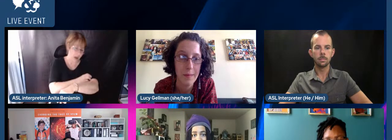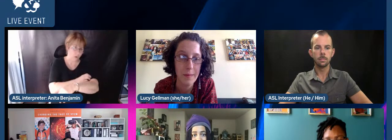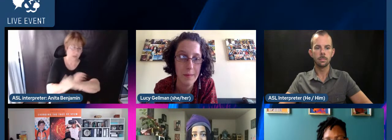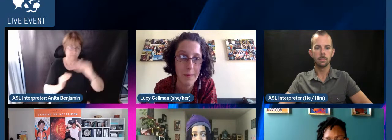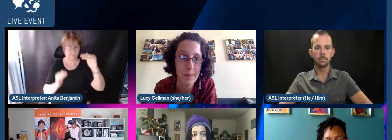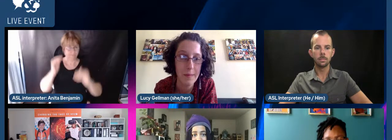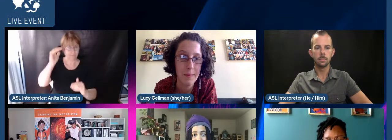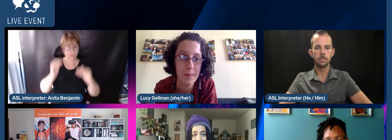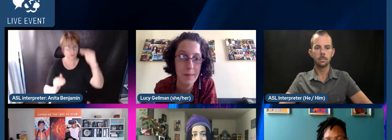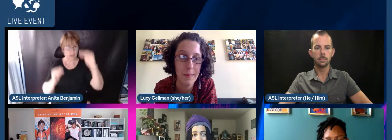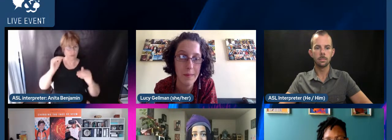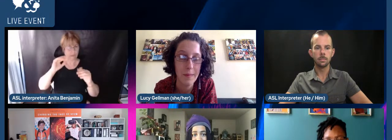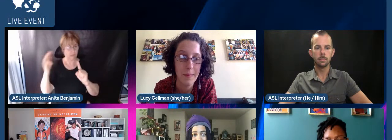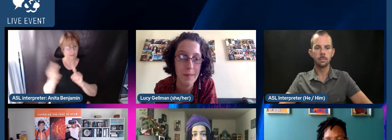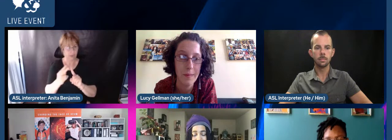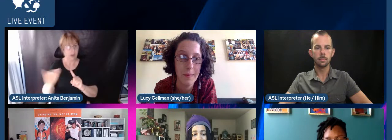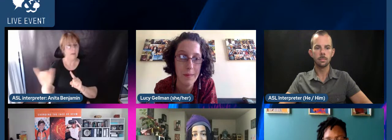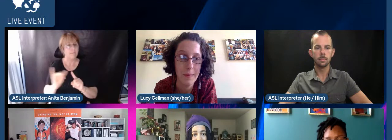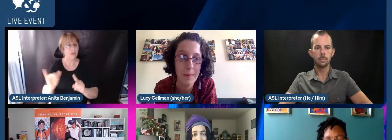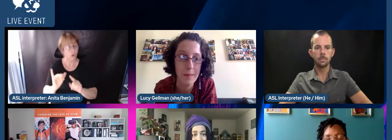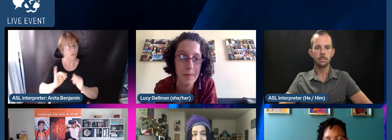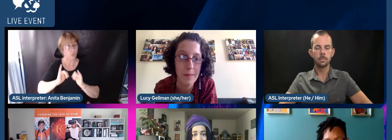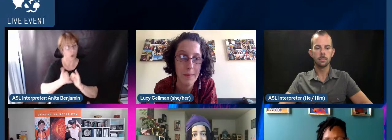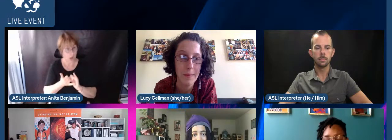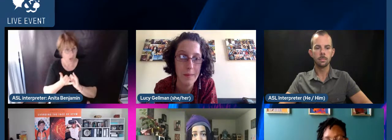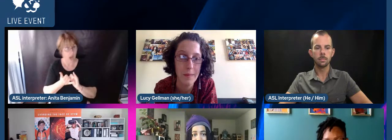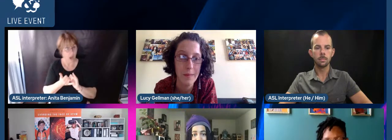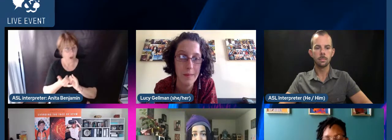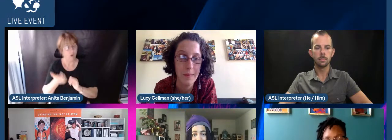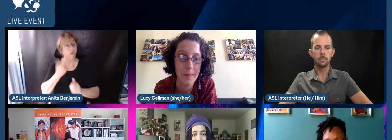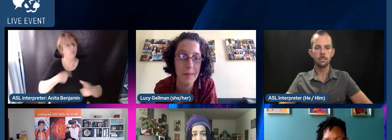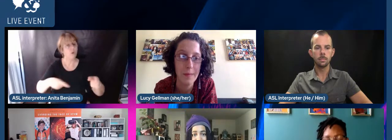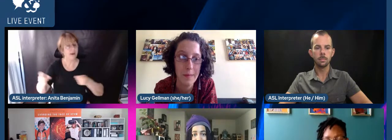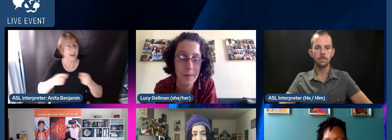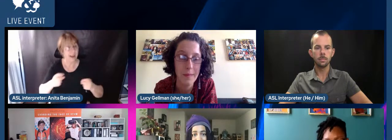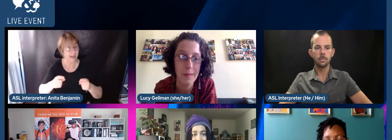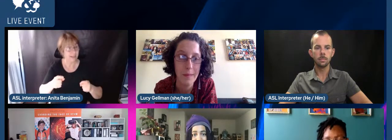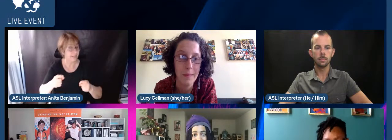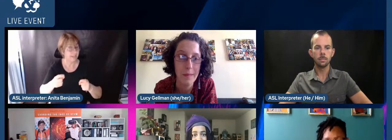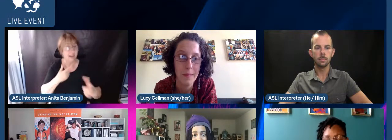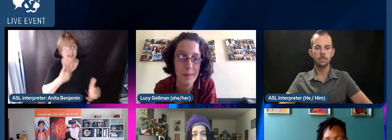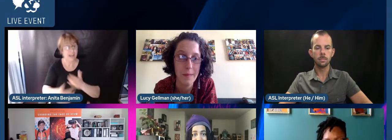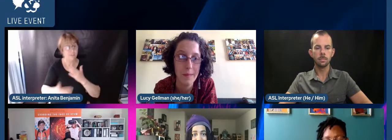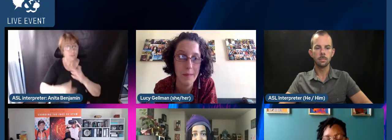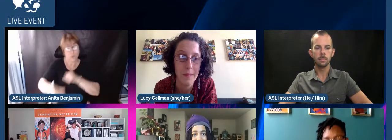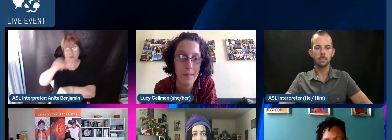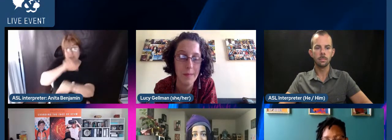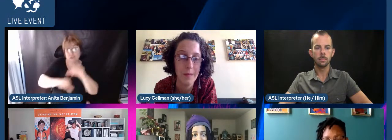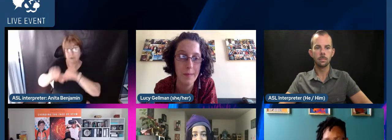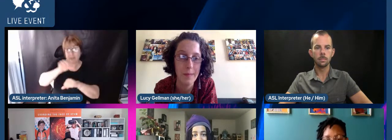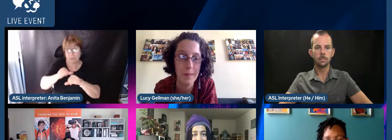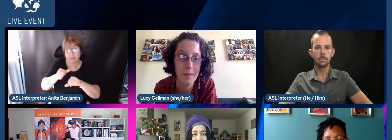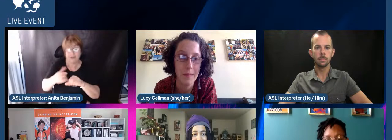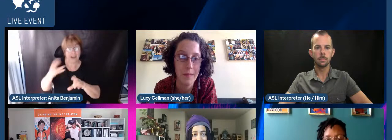sees us, it's how we're treated even within our own so-called community.